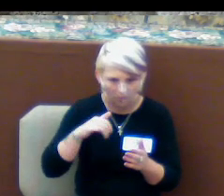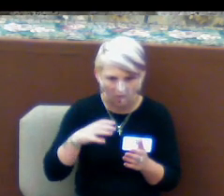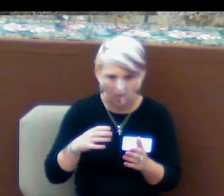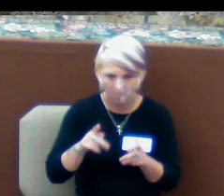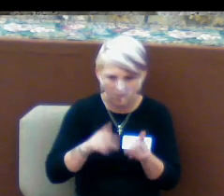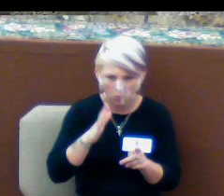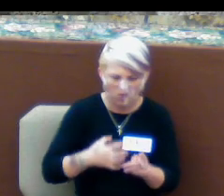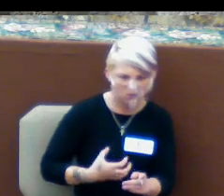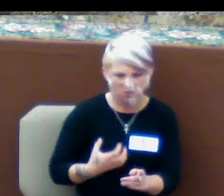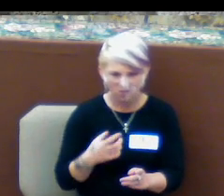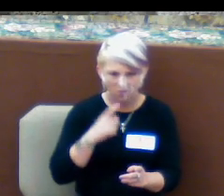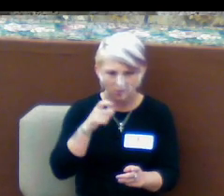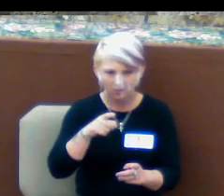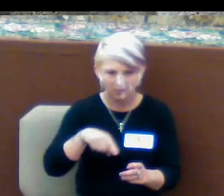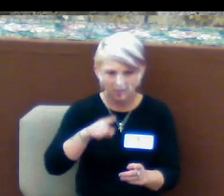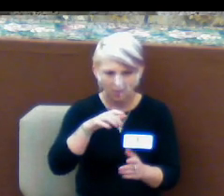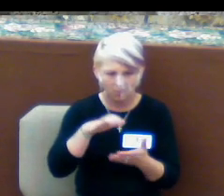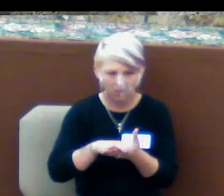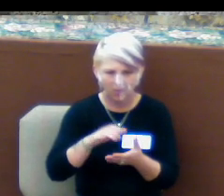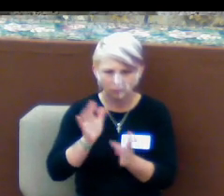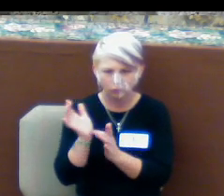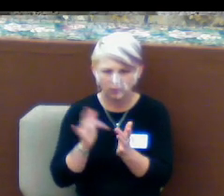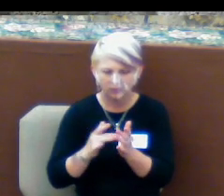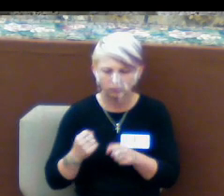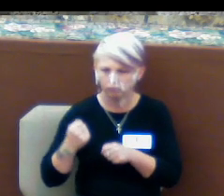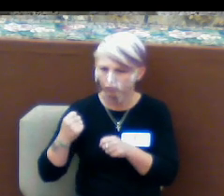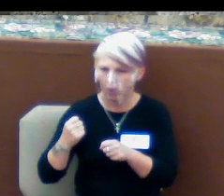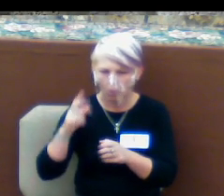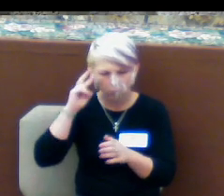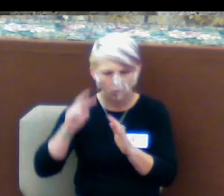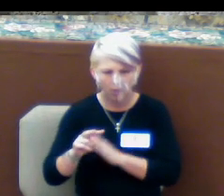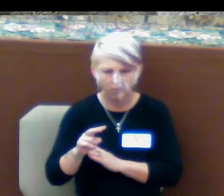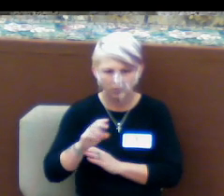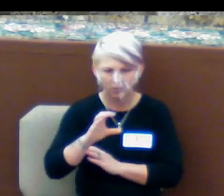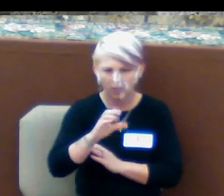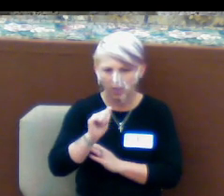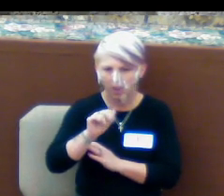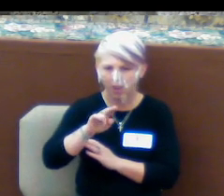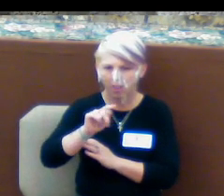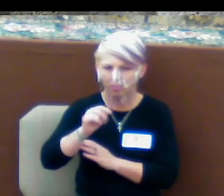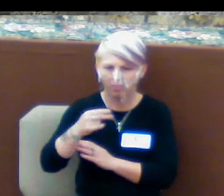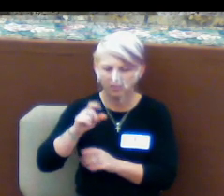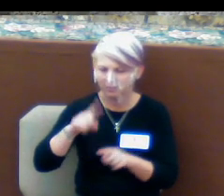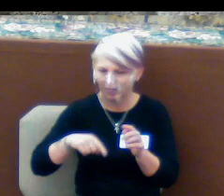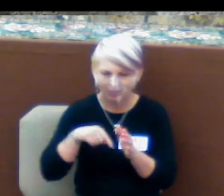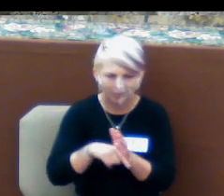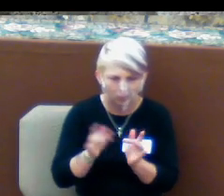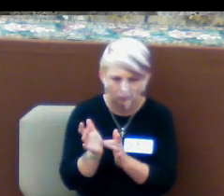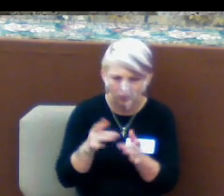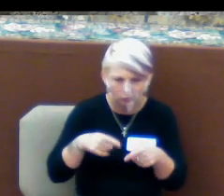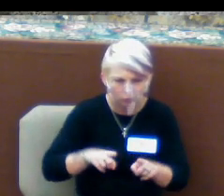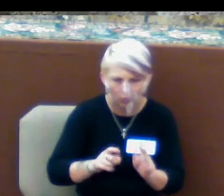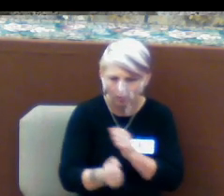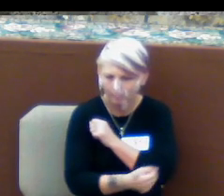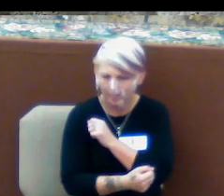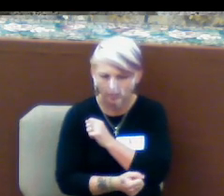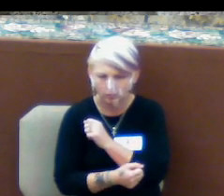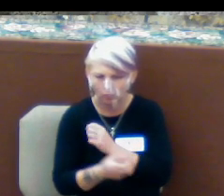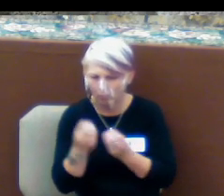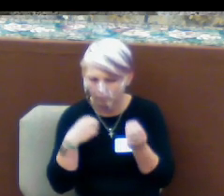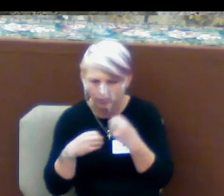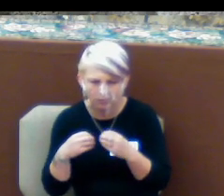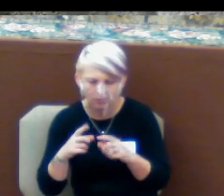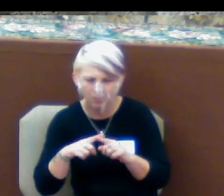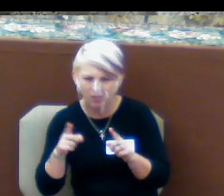that Jesus was a mighty prophet. Caiaphas couldn't have killed Jesus during the Passover feast, but